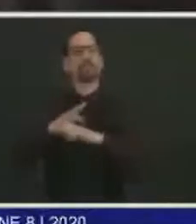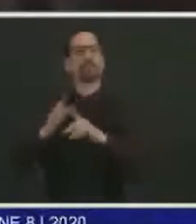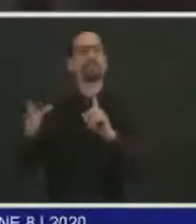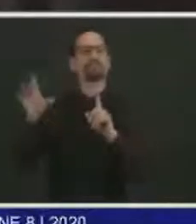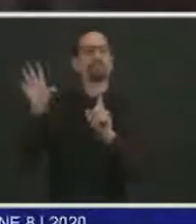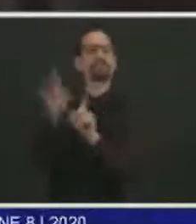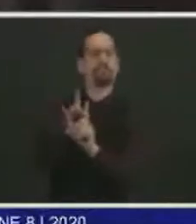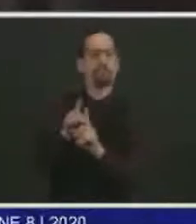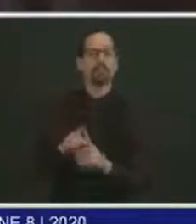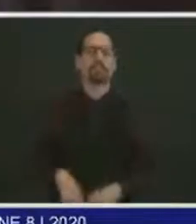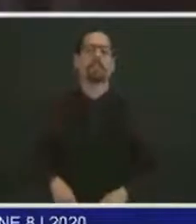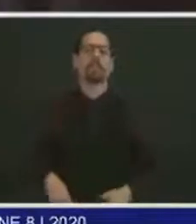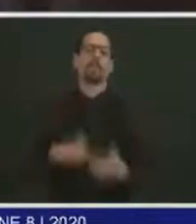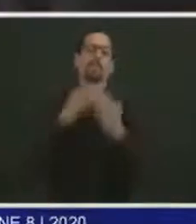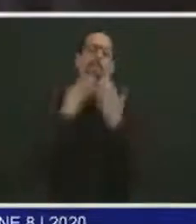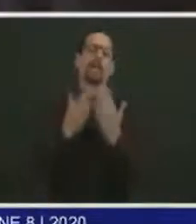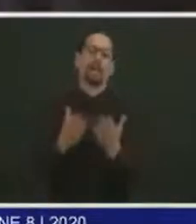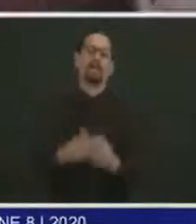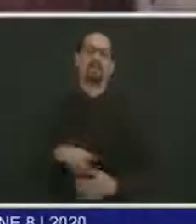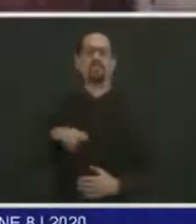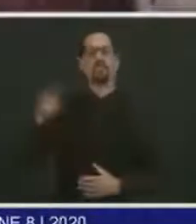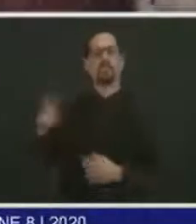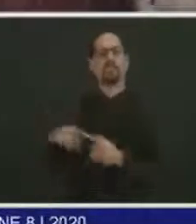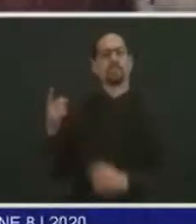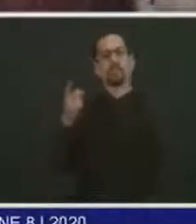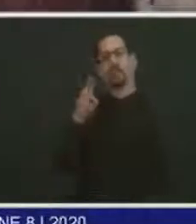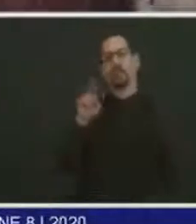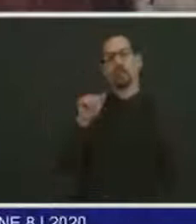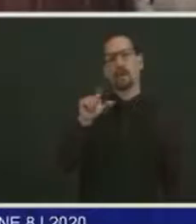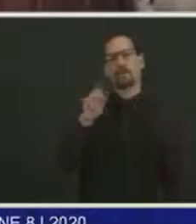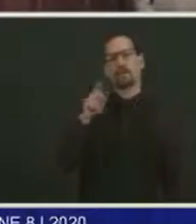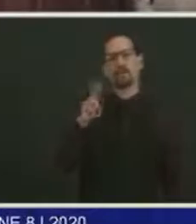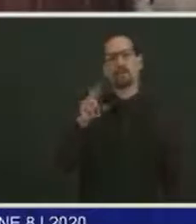Nicole Alexander-Scott and then come back to answer questions.